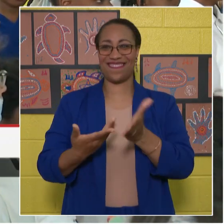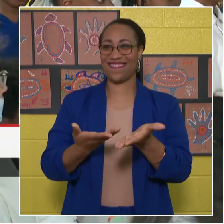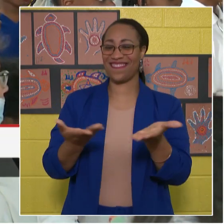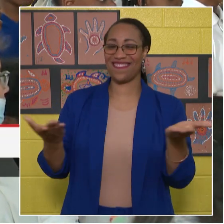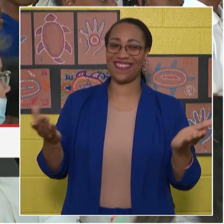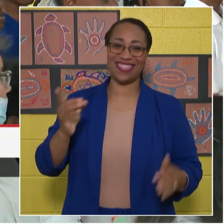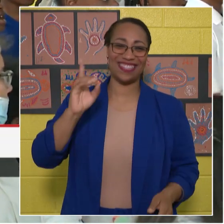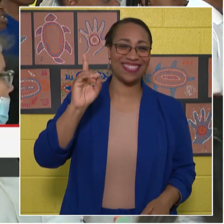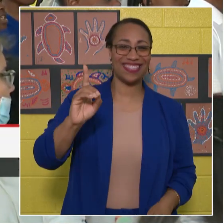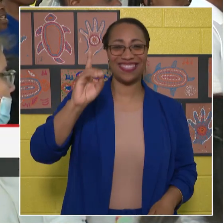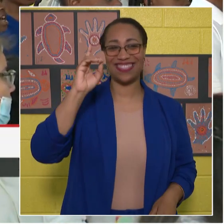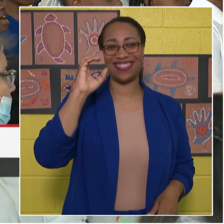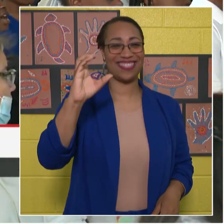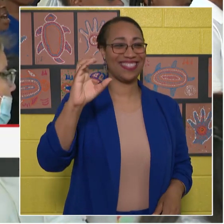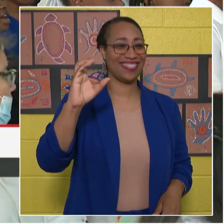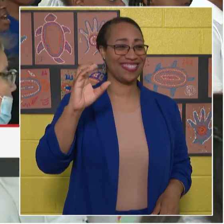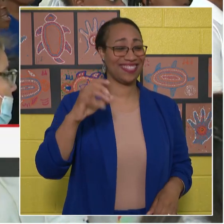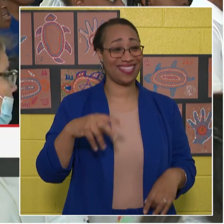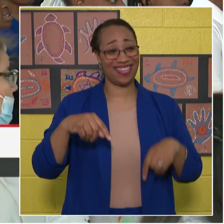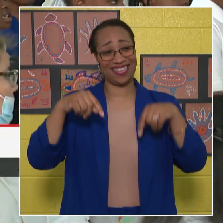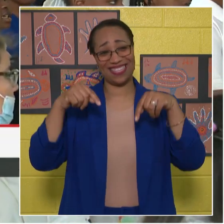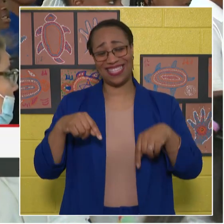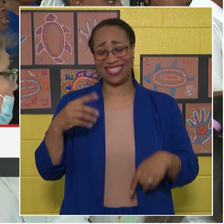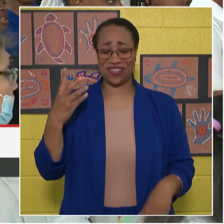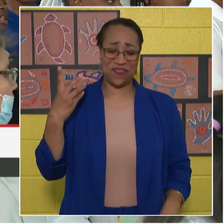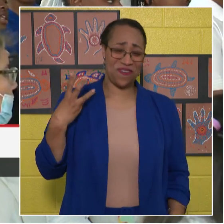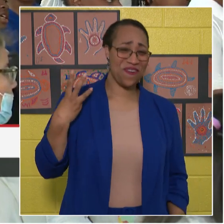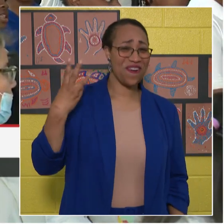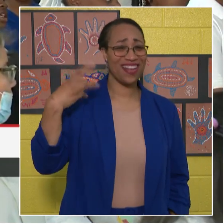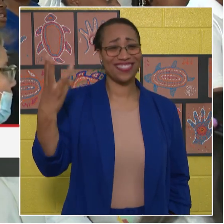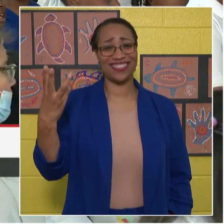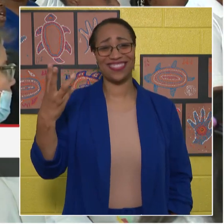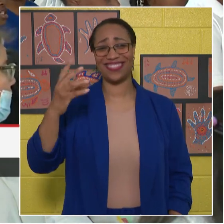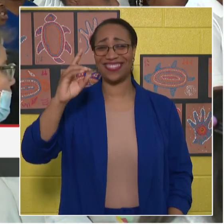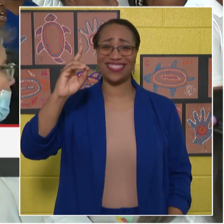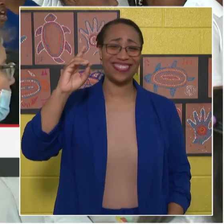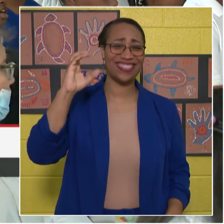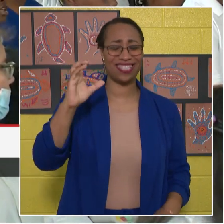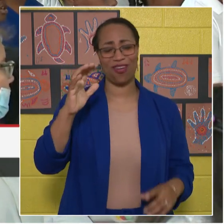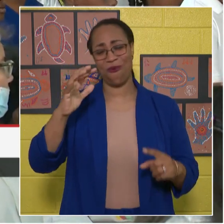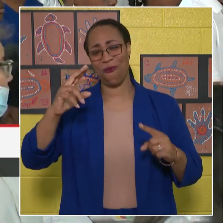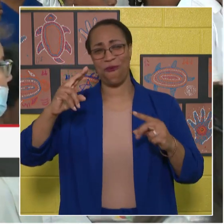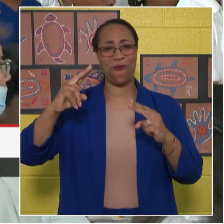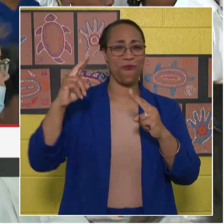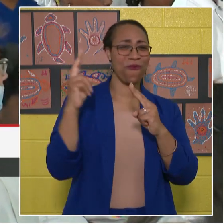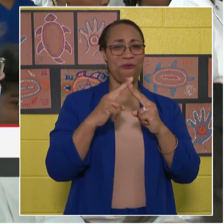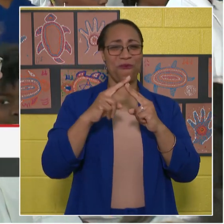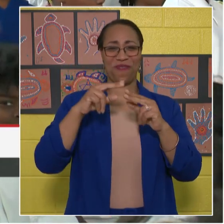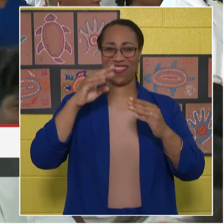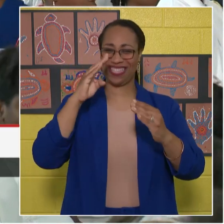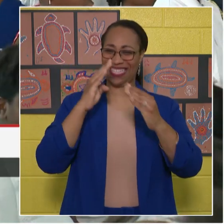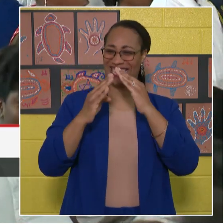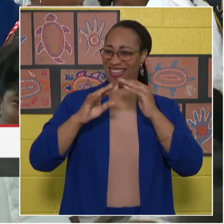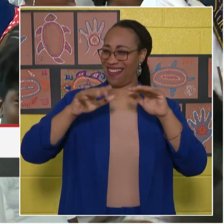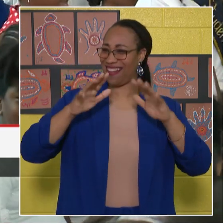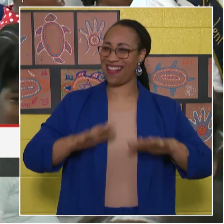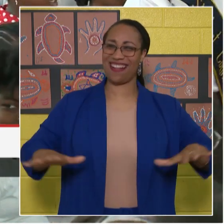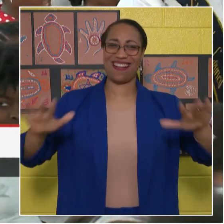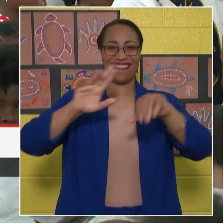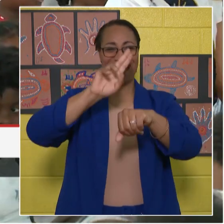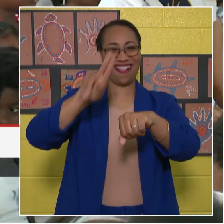This is Washington, greatest city in the nation. We're on the go, we're on the grow